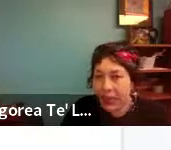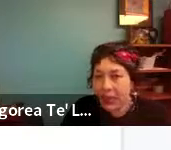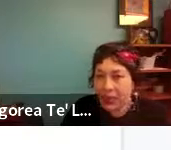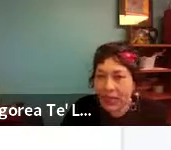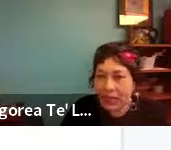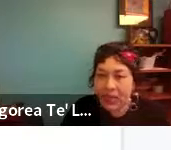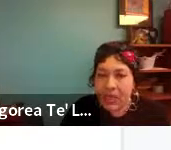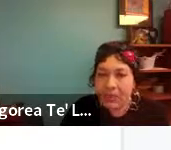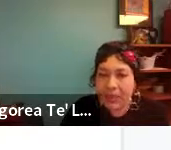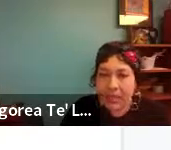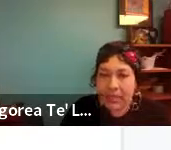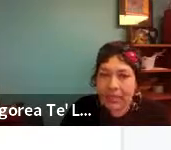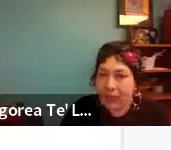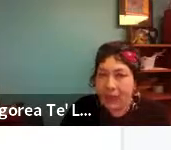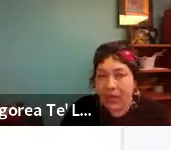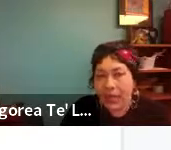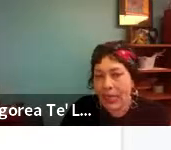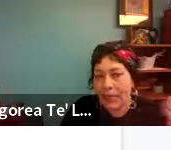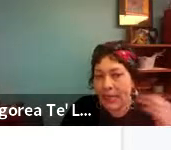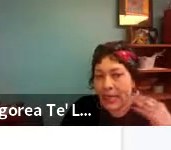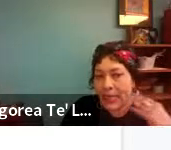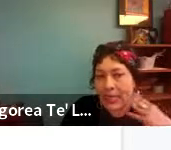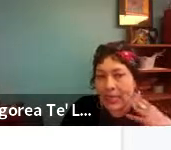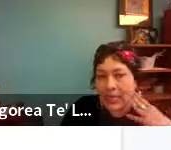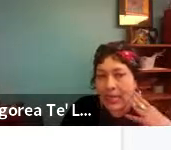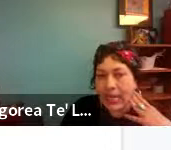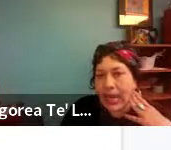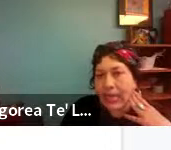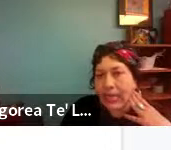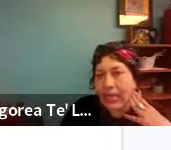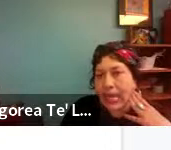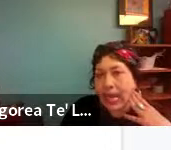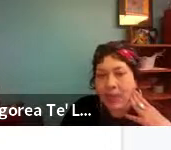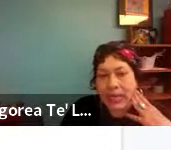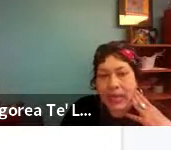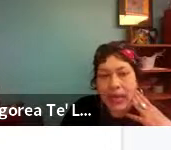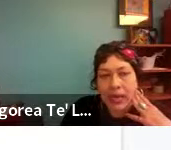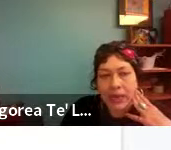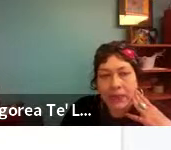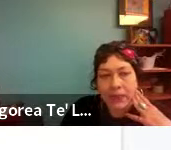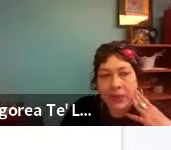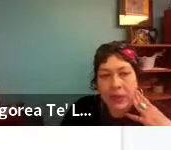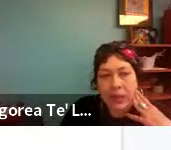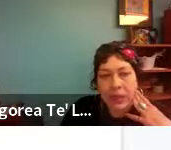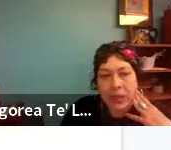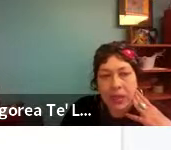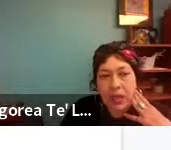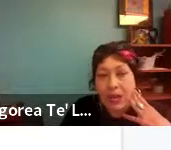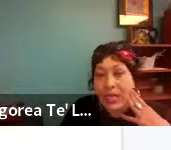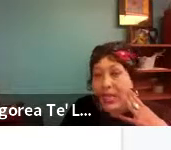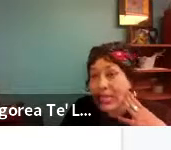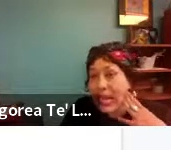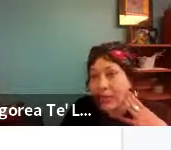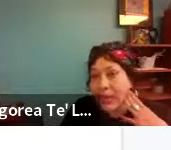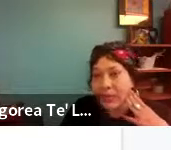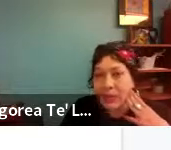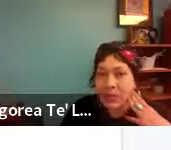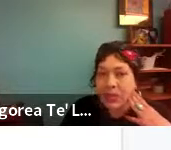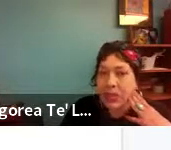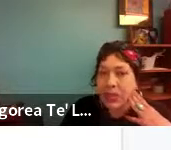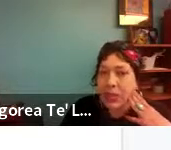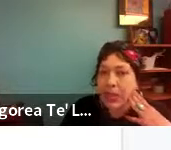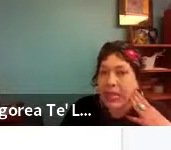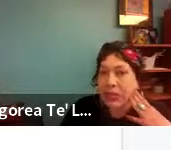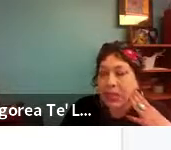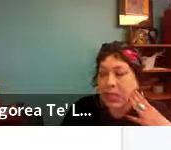was, you know, they're gonna give them jobs and things like that, but a lot of times that didn't actually happen. One thing that did happen was